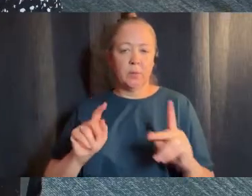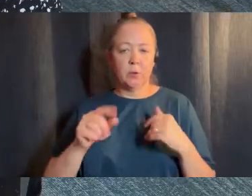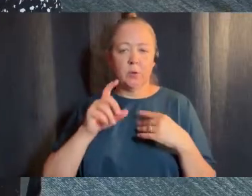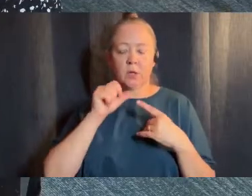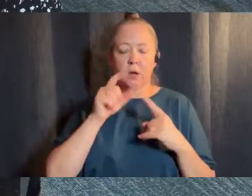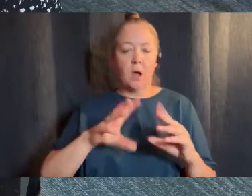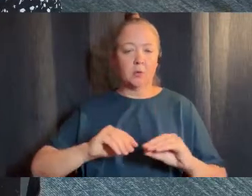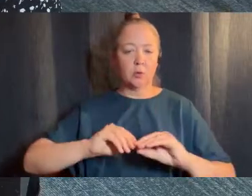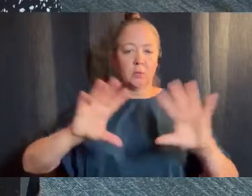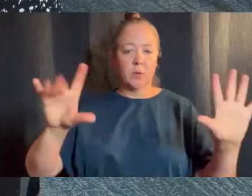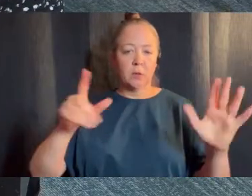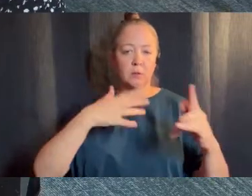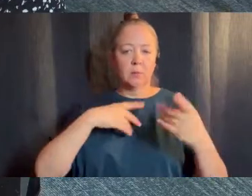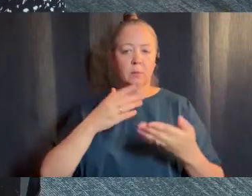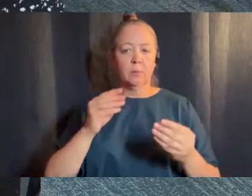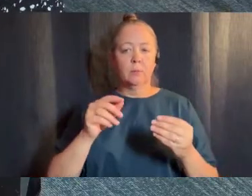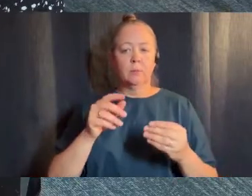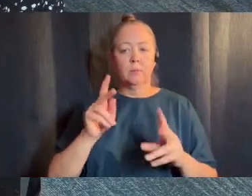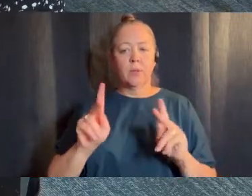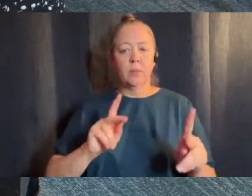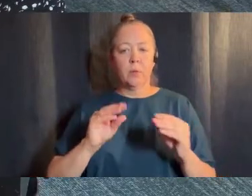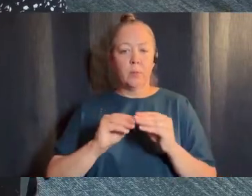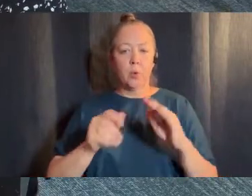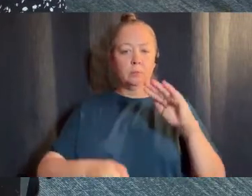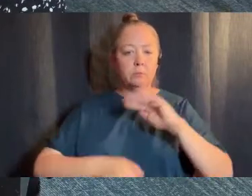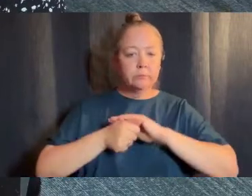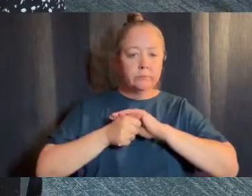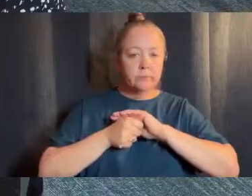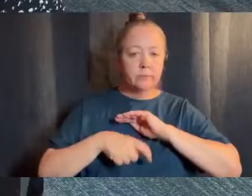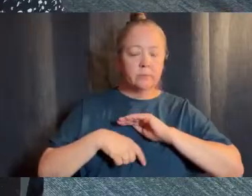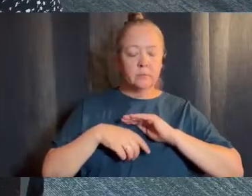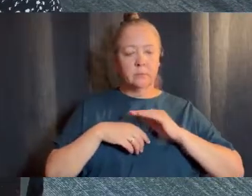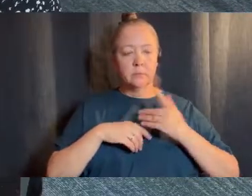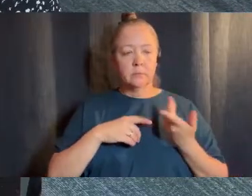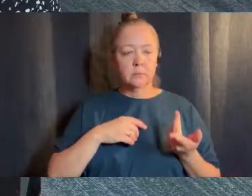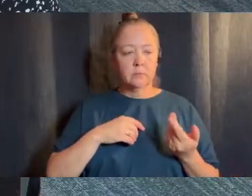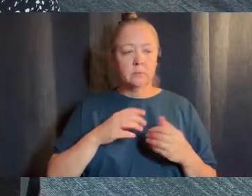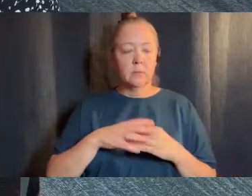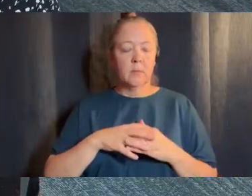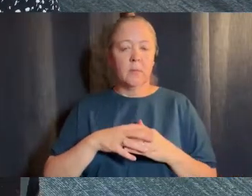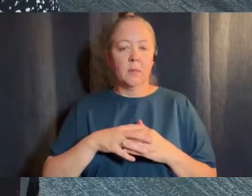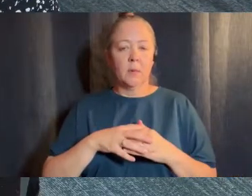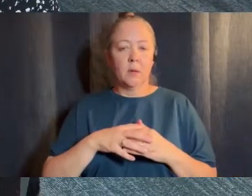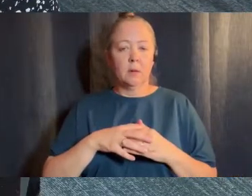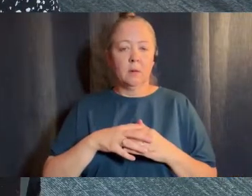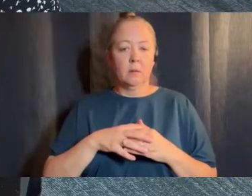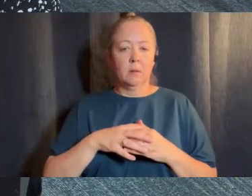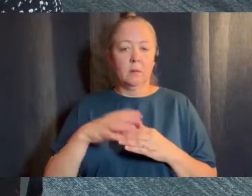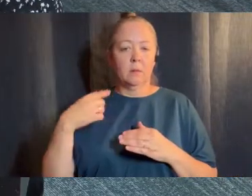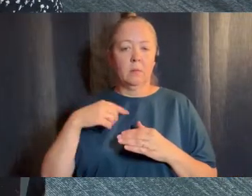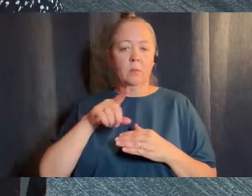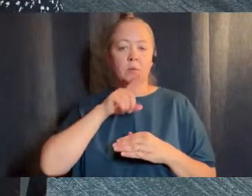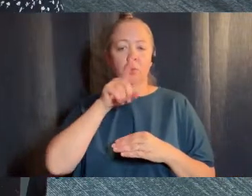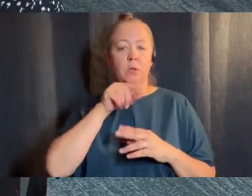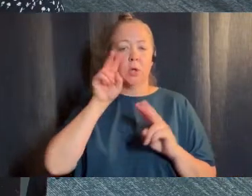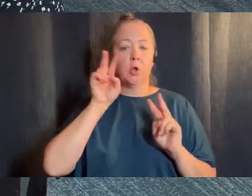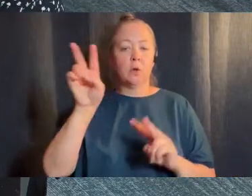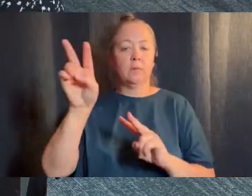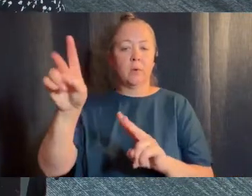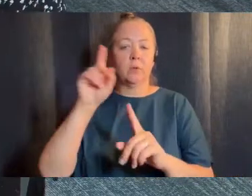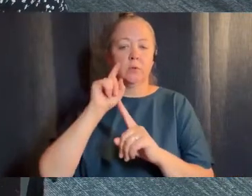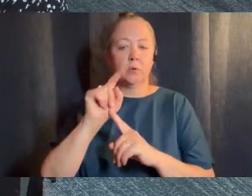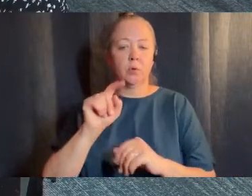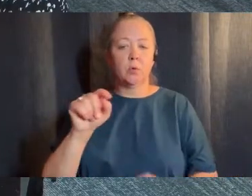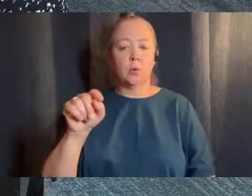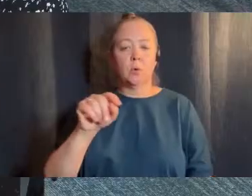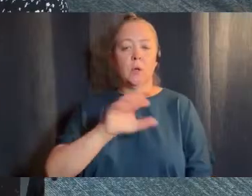out later that you've been in the dark. I'm really looking forward to Councilmember Wade's event, which I attended